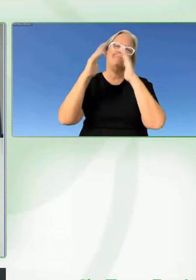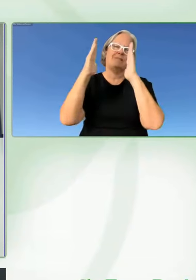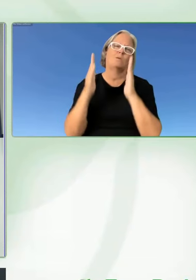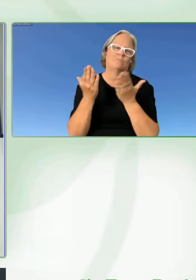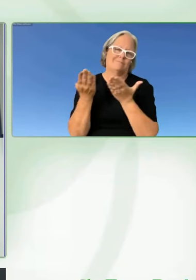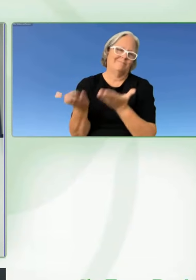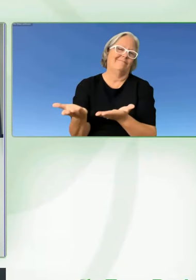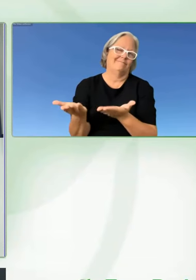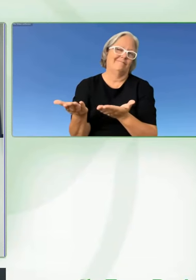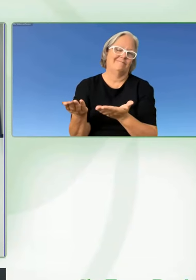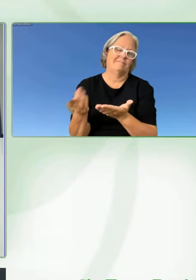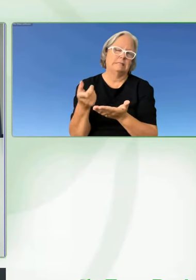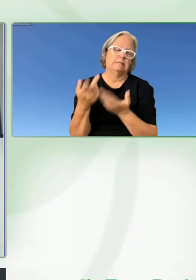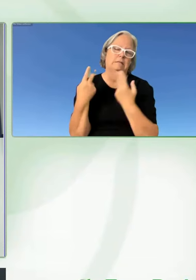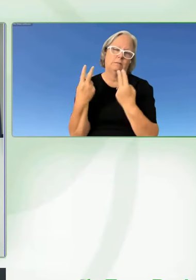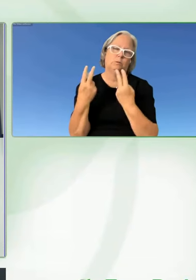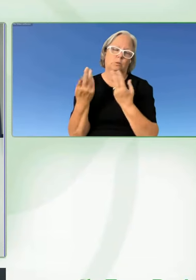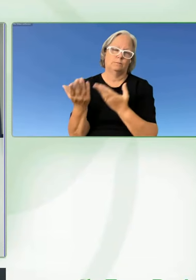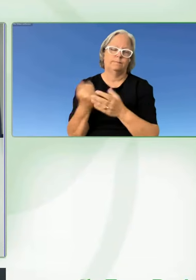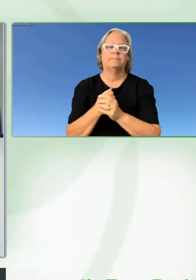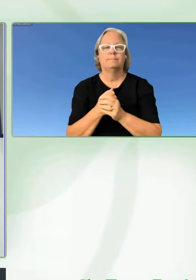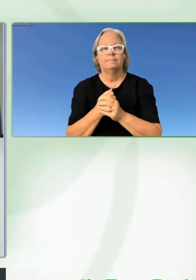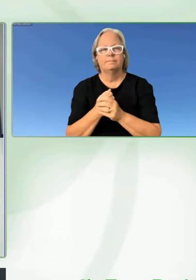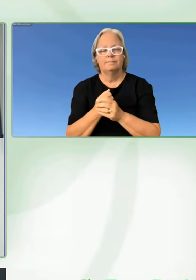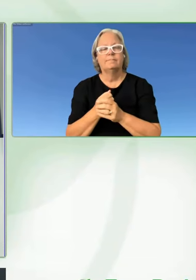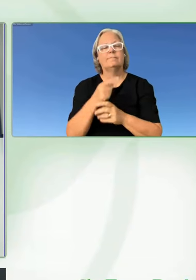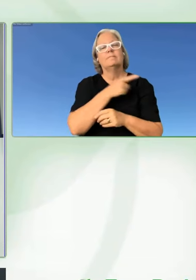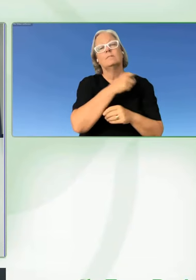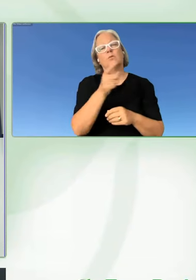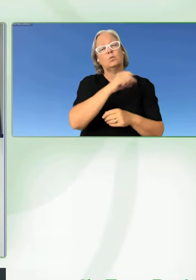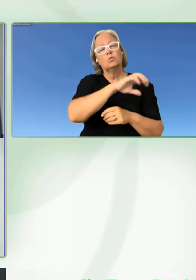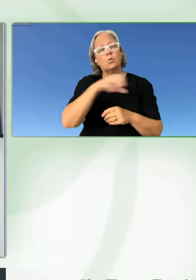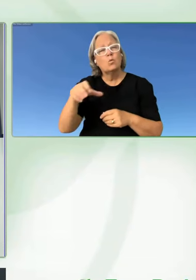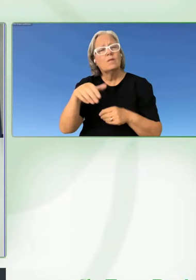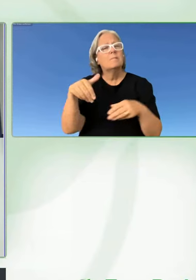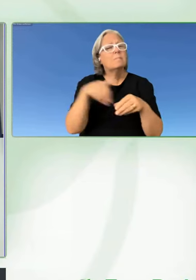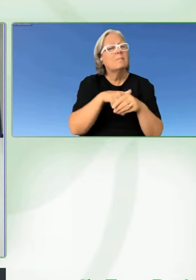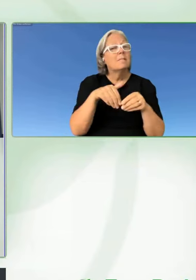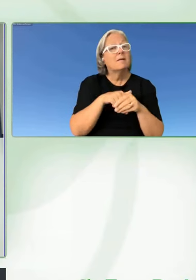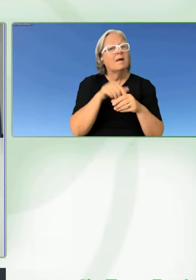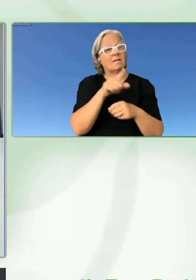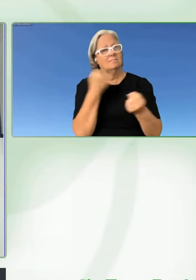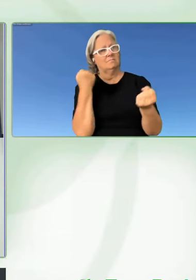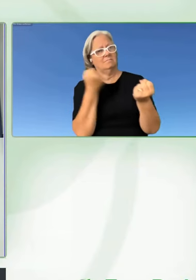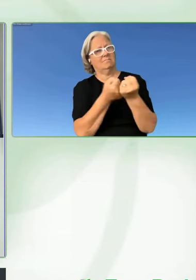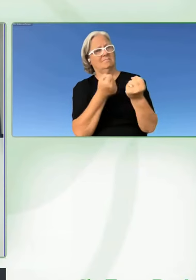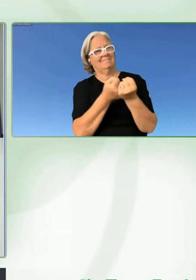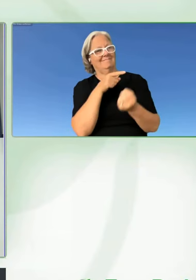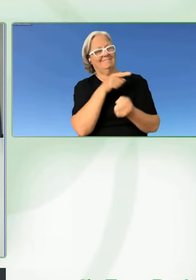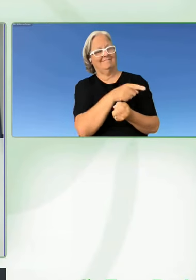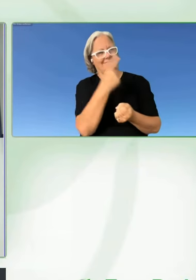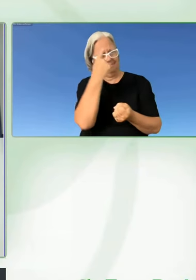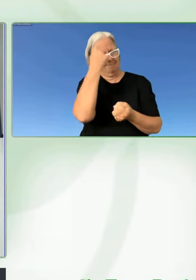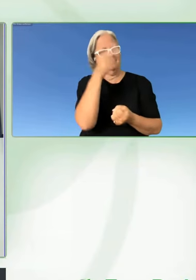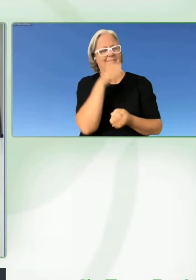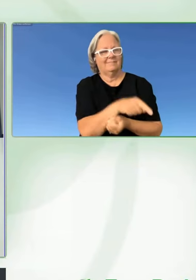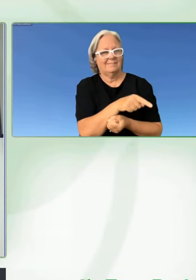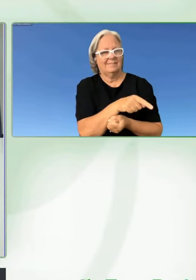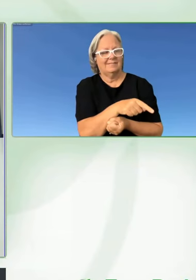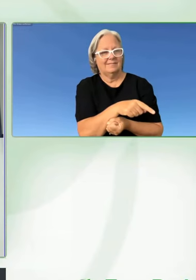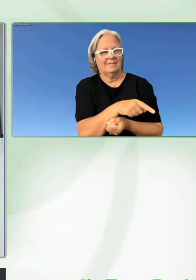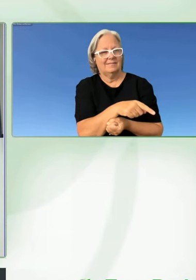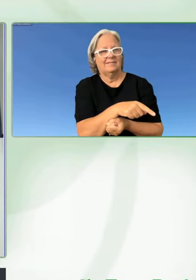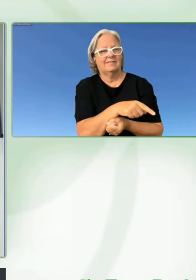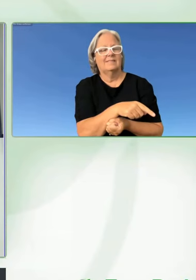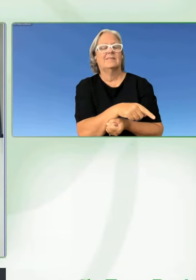The large majority of member states support this initiative. However, the legal base for this initiative, which